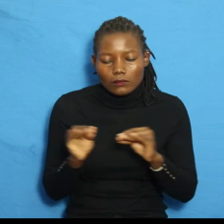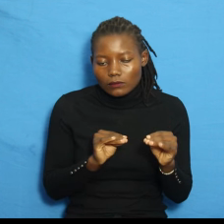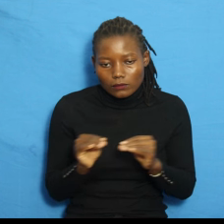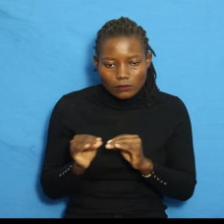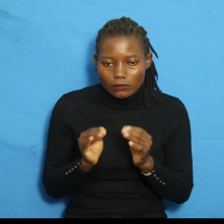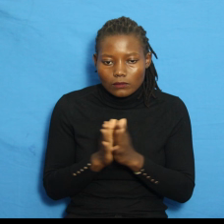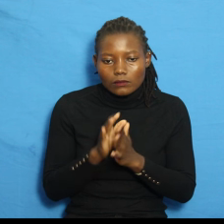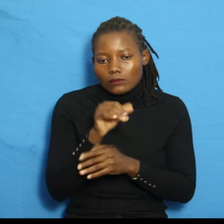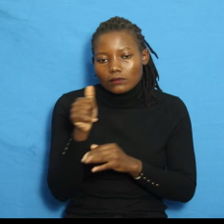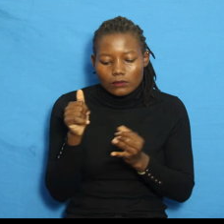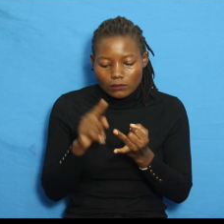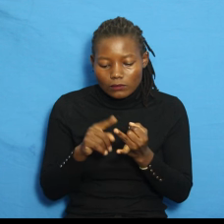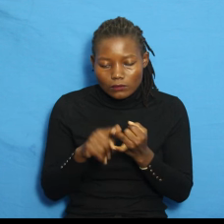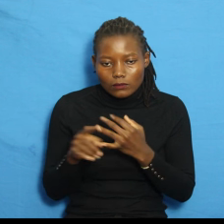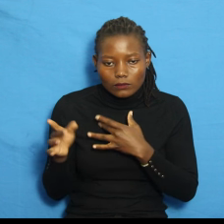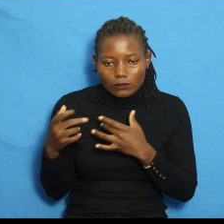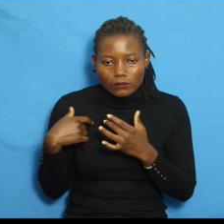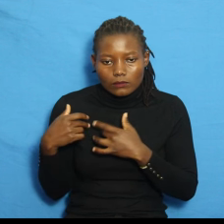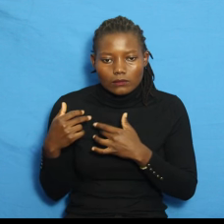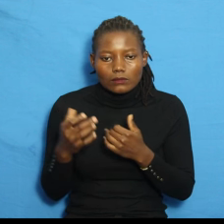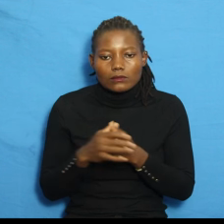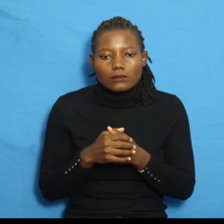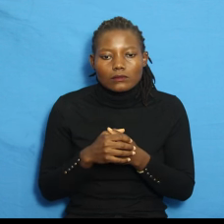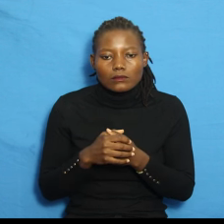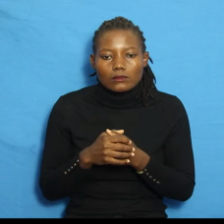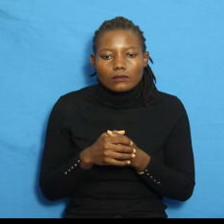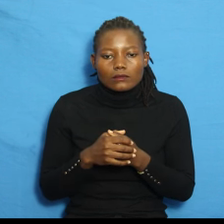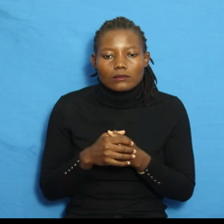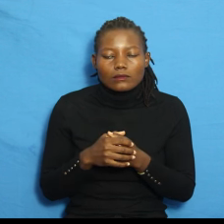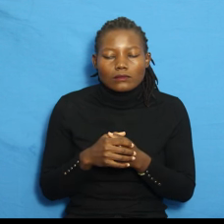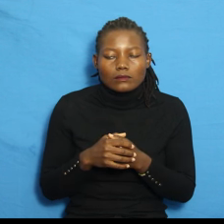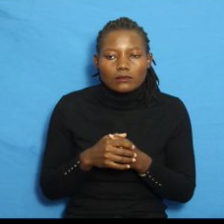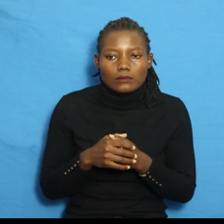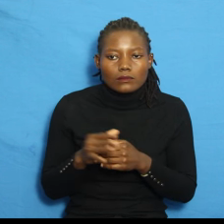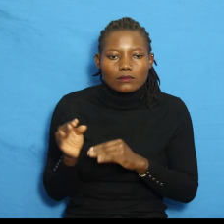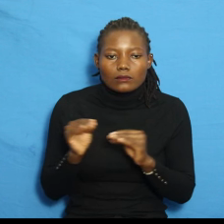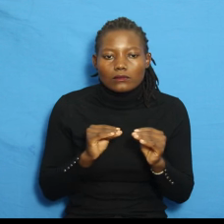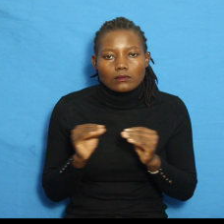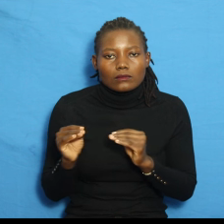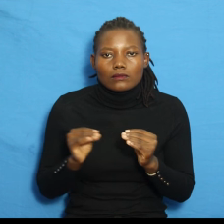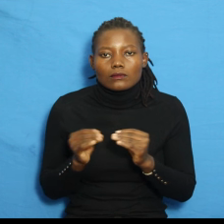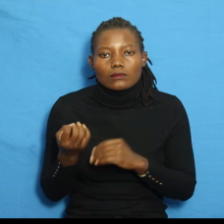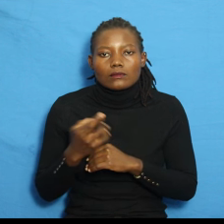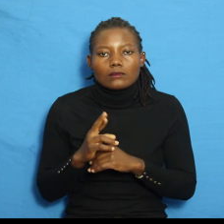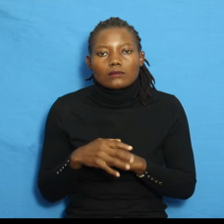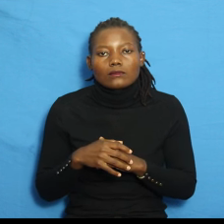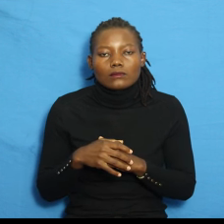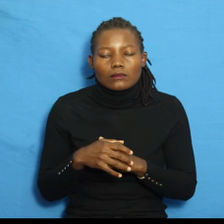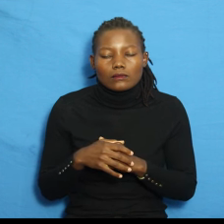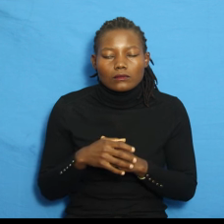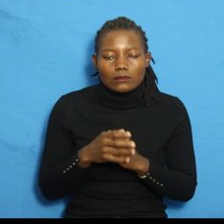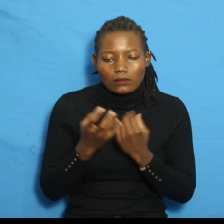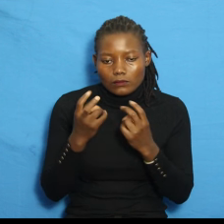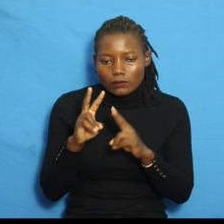and kinematics now are concerned with that geometry of that motion, or now looking at how